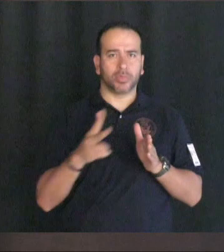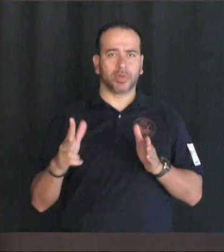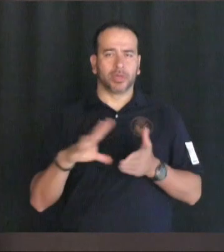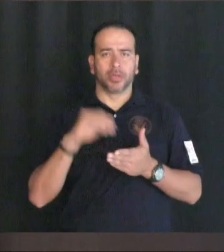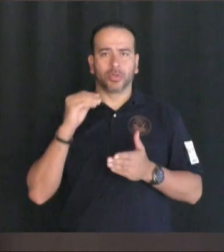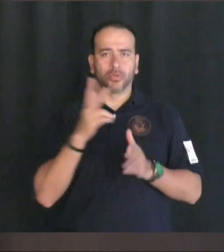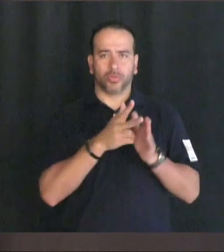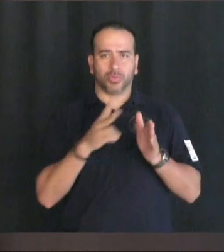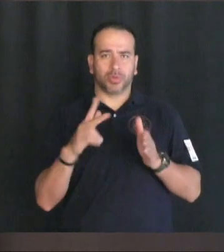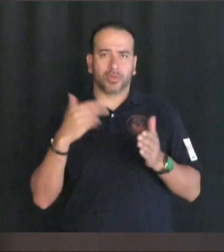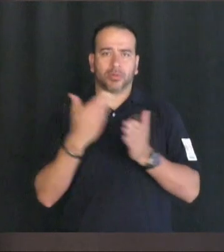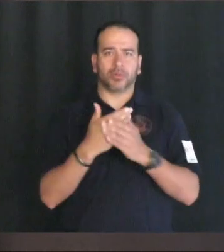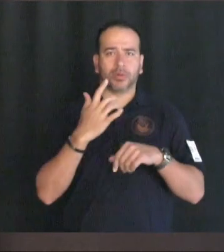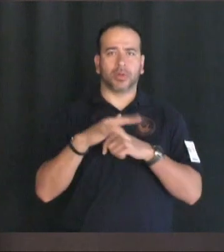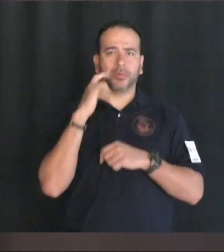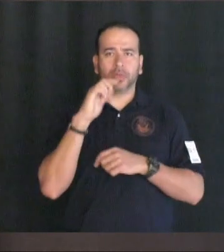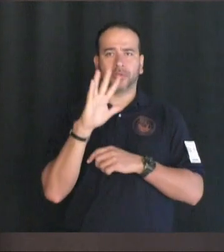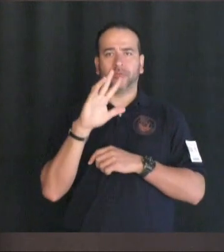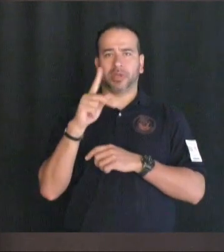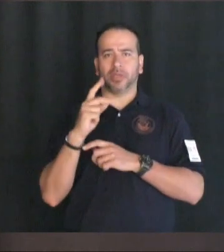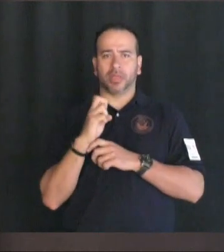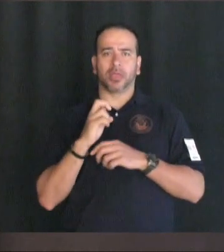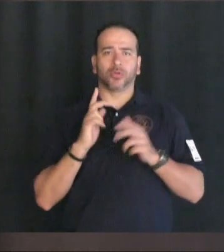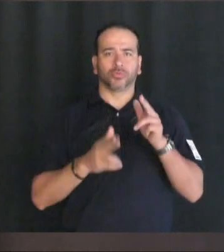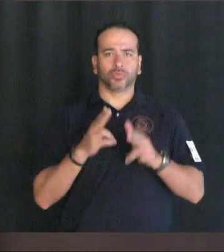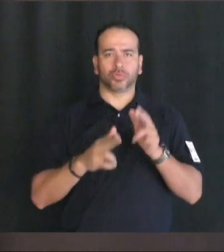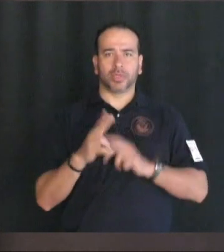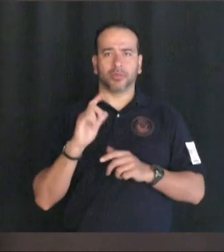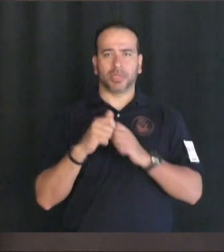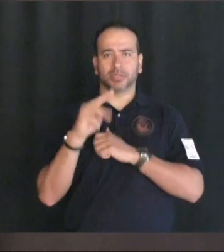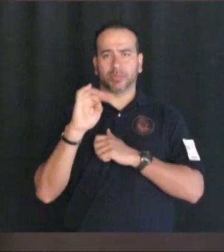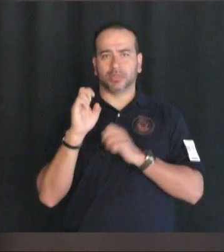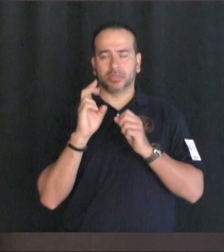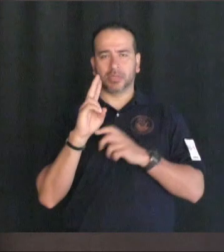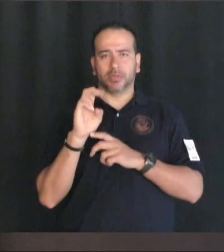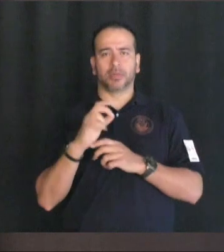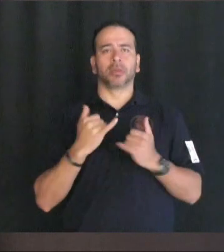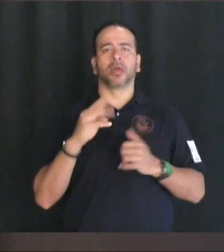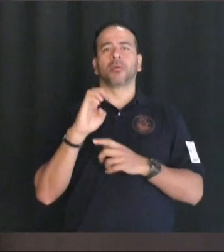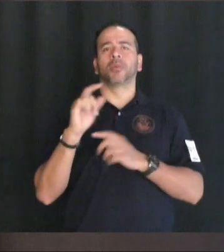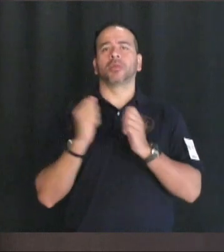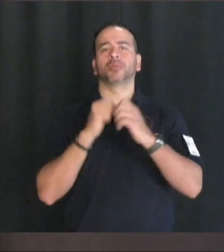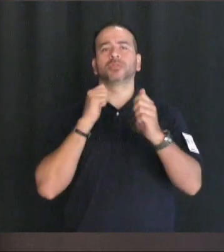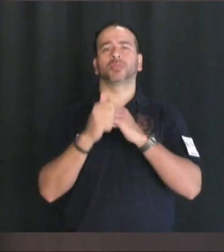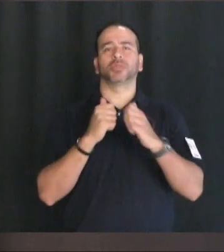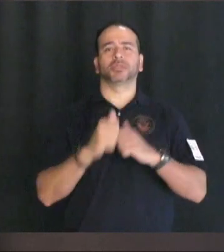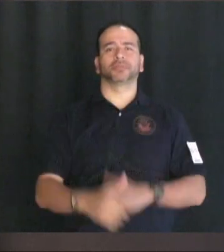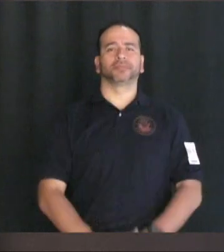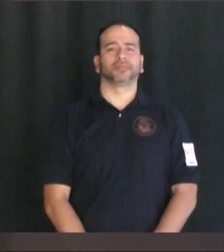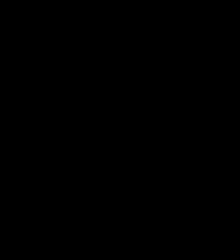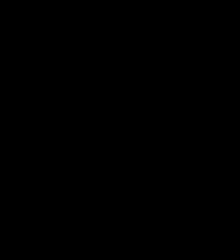Plan to get there early due to the 5K race passing Mills Ave. Now to Molly with your sports.